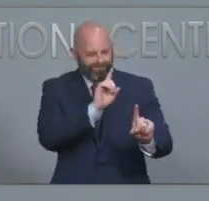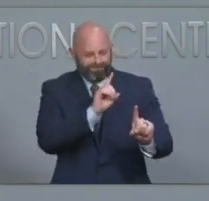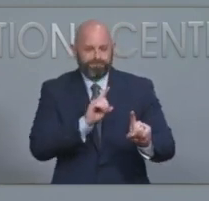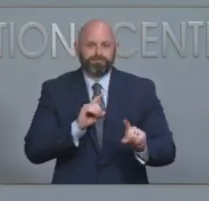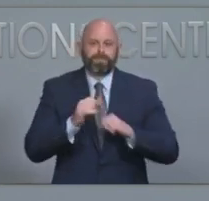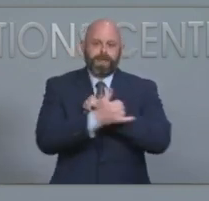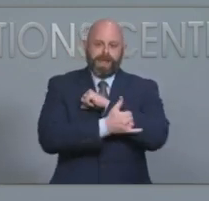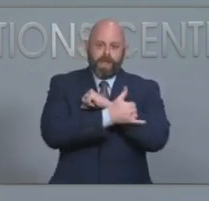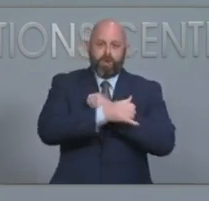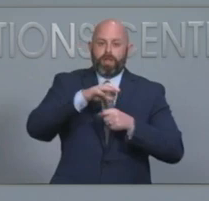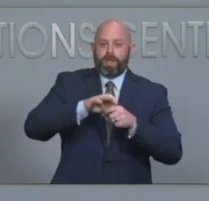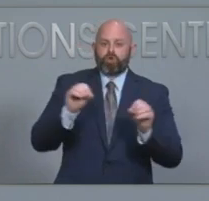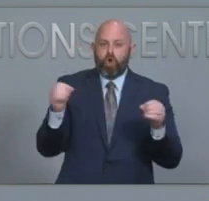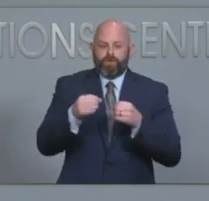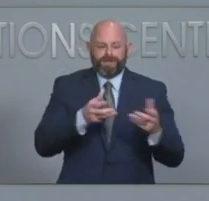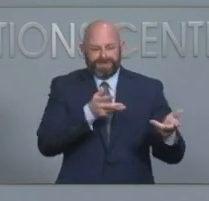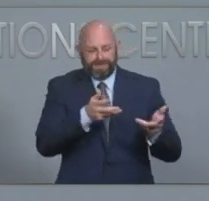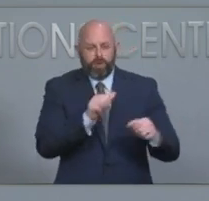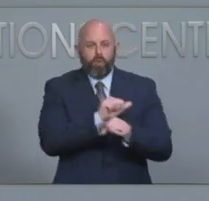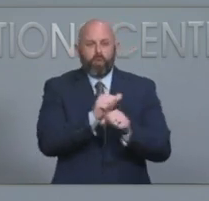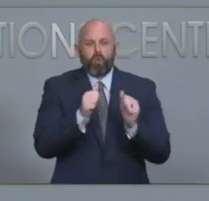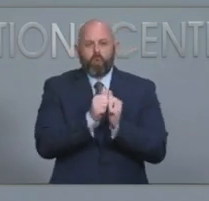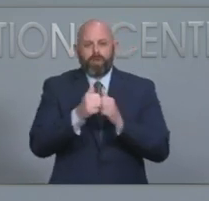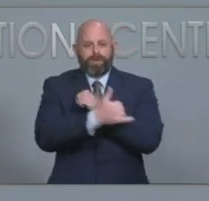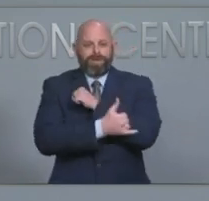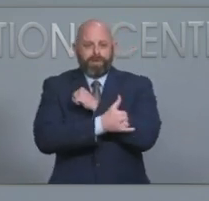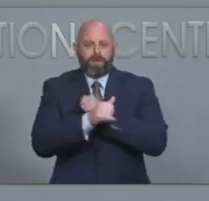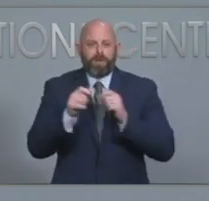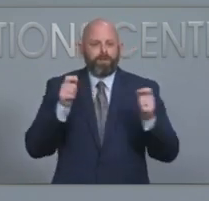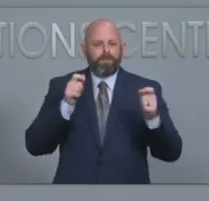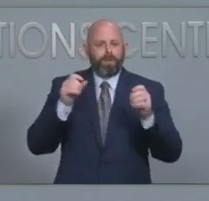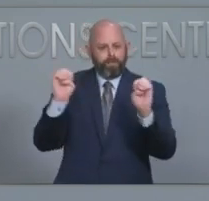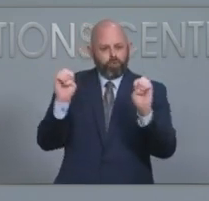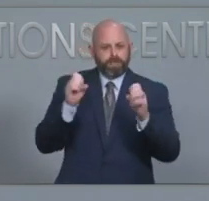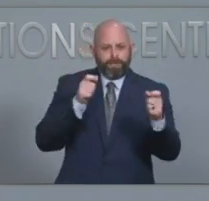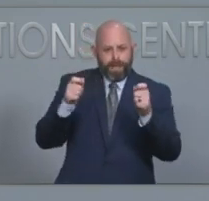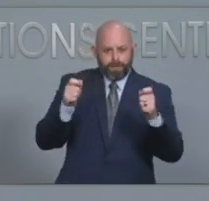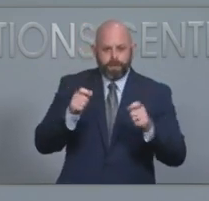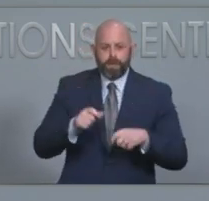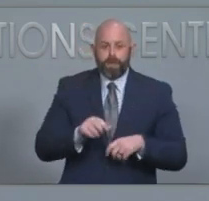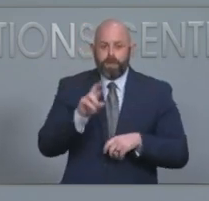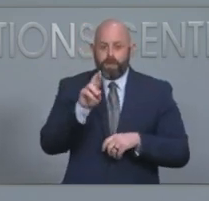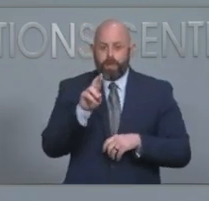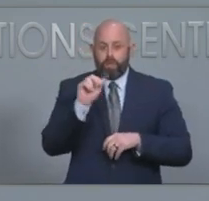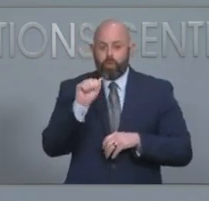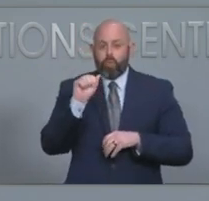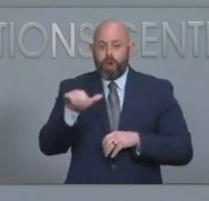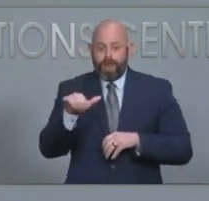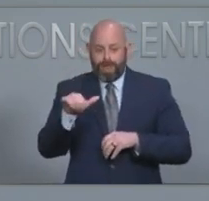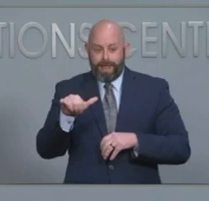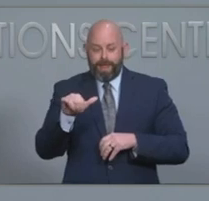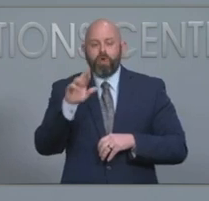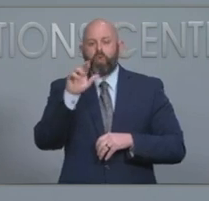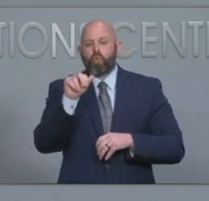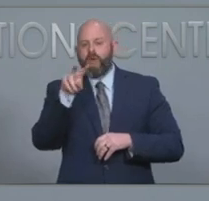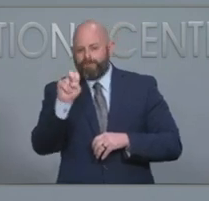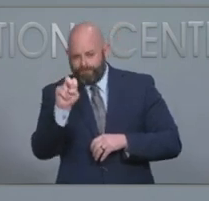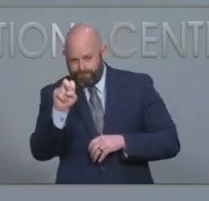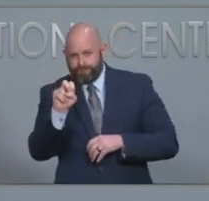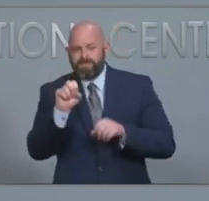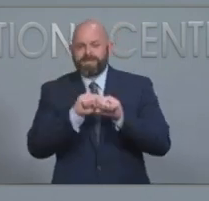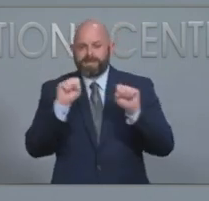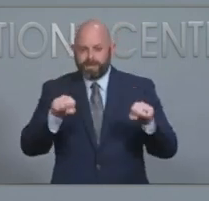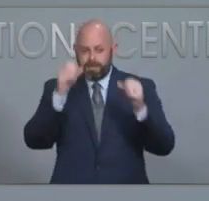elections office has worked with the county emergency management. The RAVE system has sent out notification to the citizens that